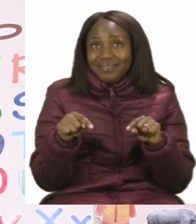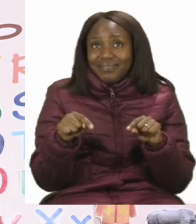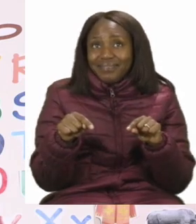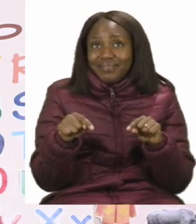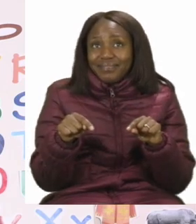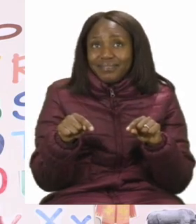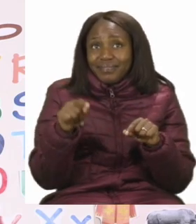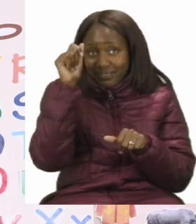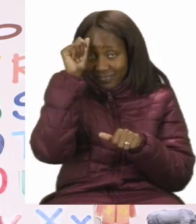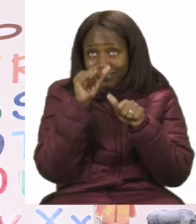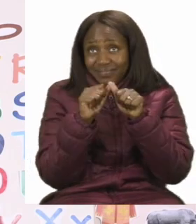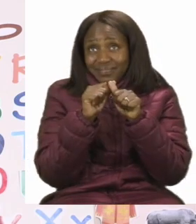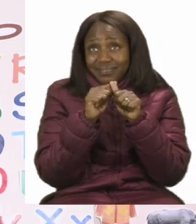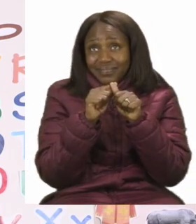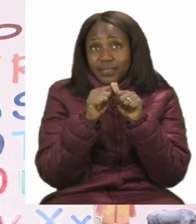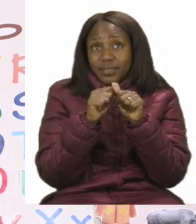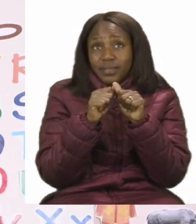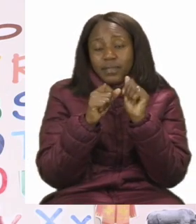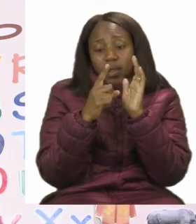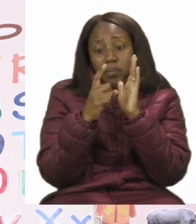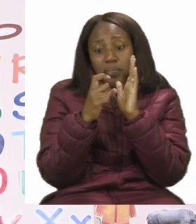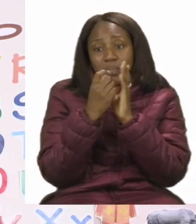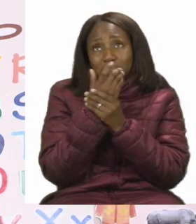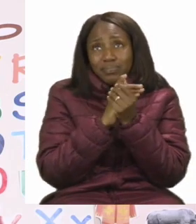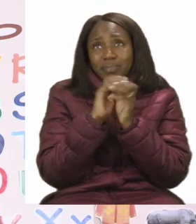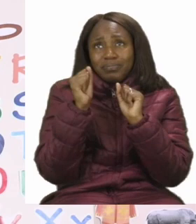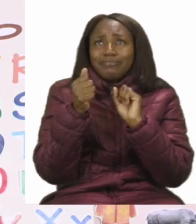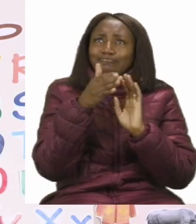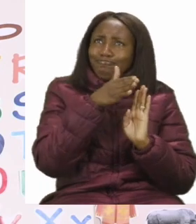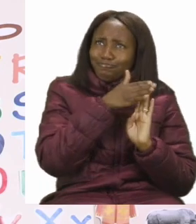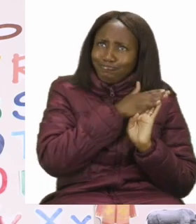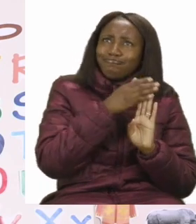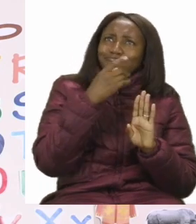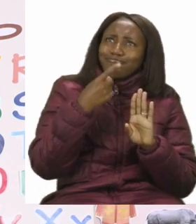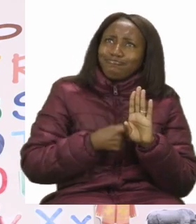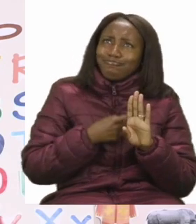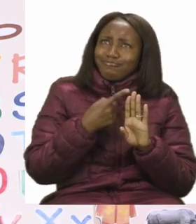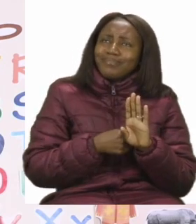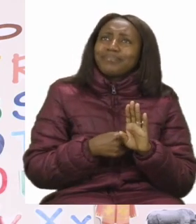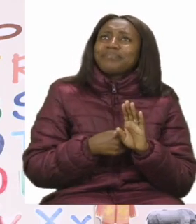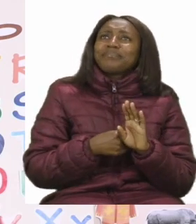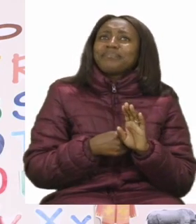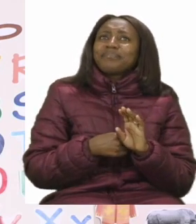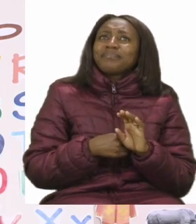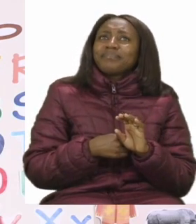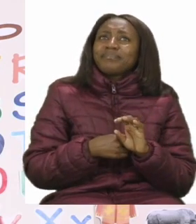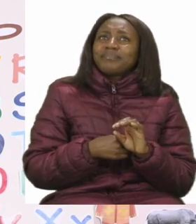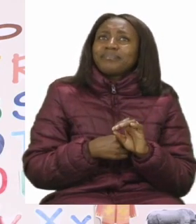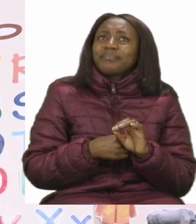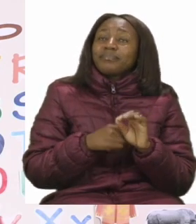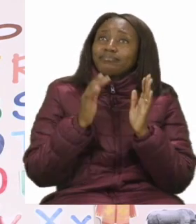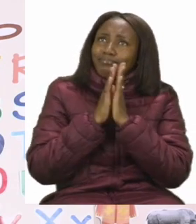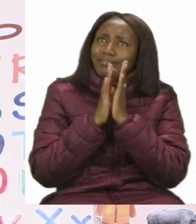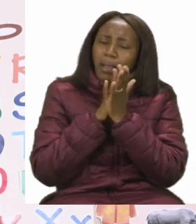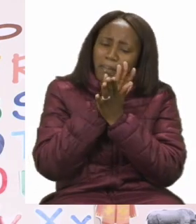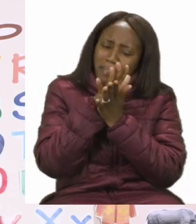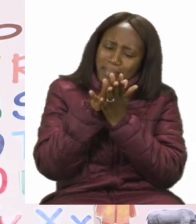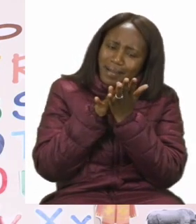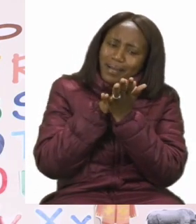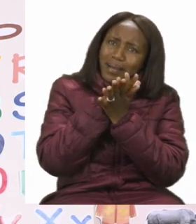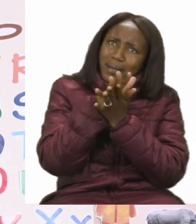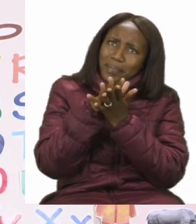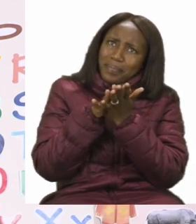to remember we have to keep safe and sanitize. Please make sure you rub it